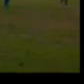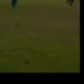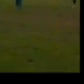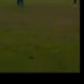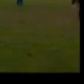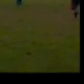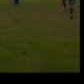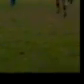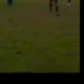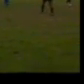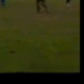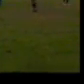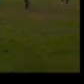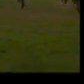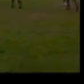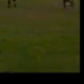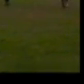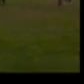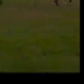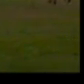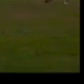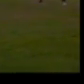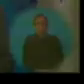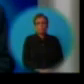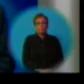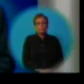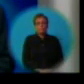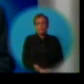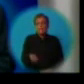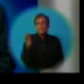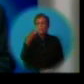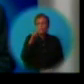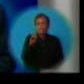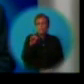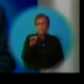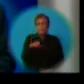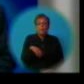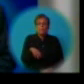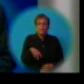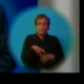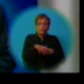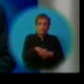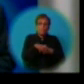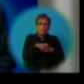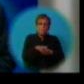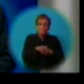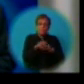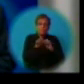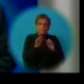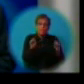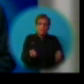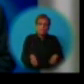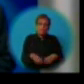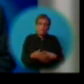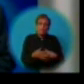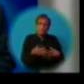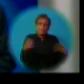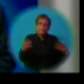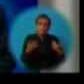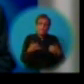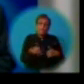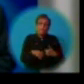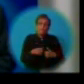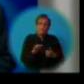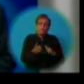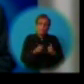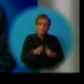on Monday. Anne-Marie Burke, CBC Sports. The Blue Diamond Racing Stable has brought out the big guns